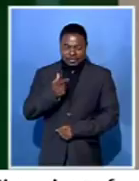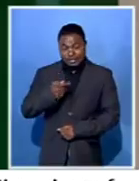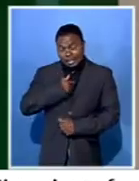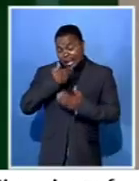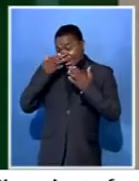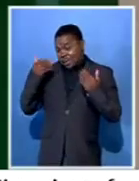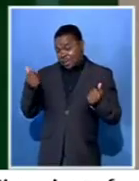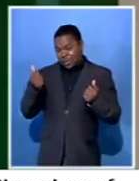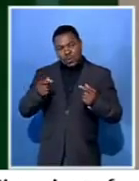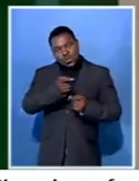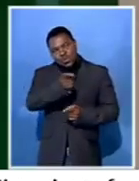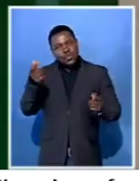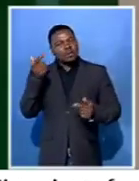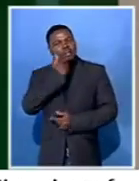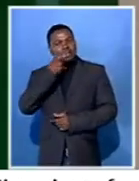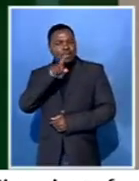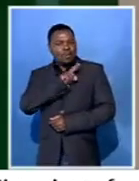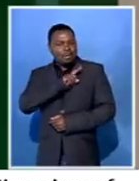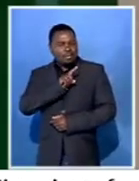I don't know why we are all laughing.